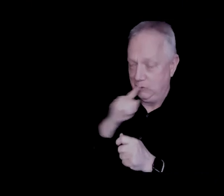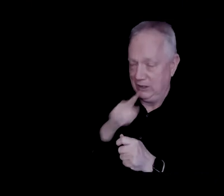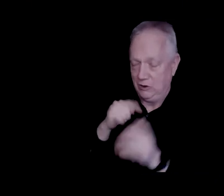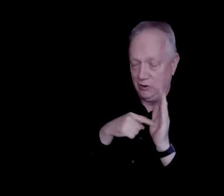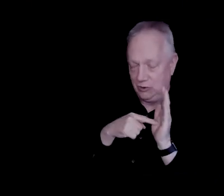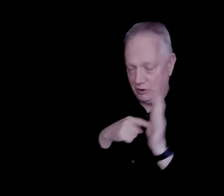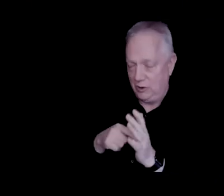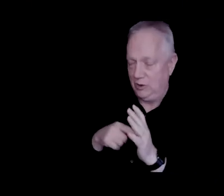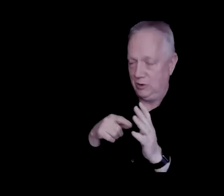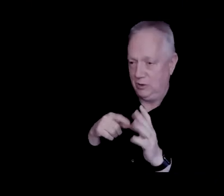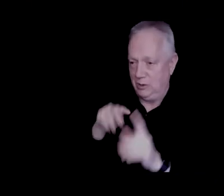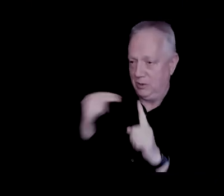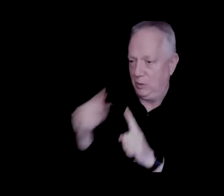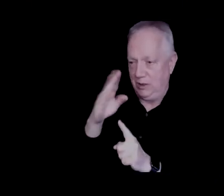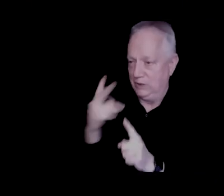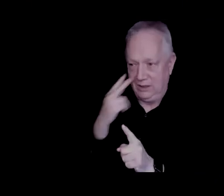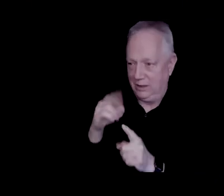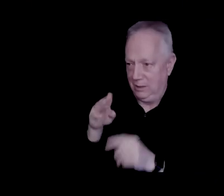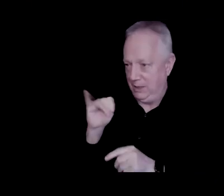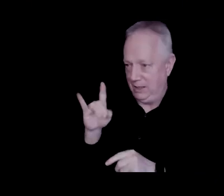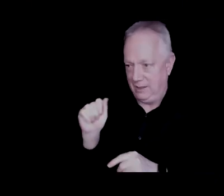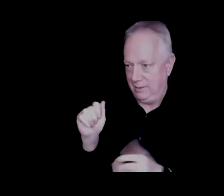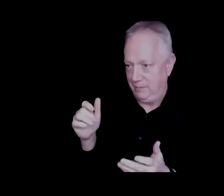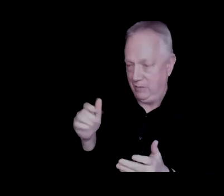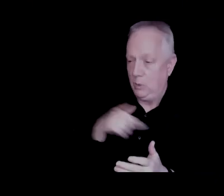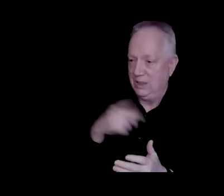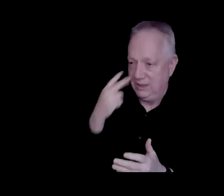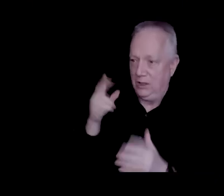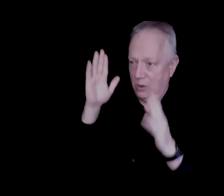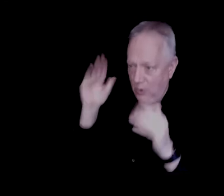us a side that we don't see in the media, and we see hope.